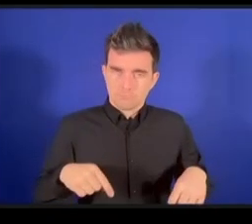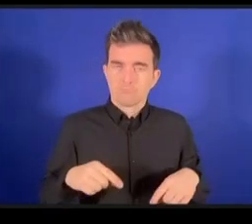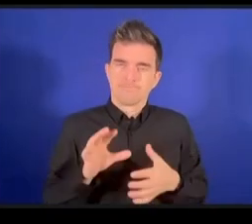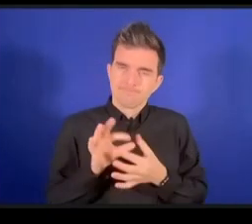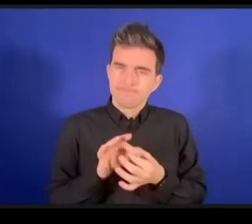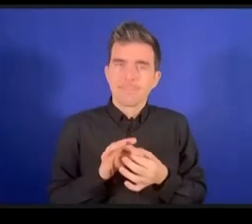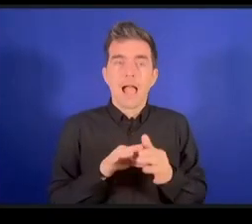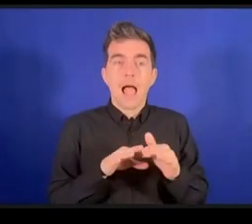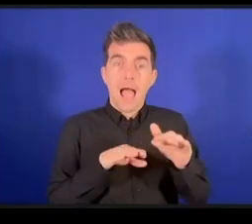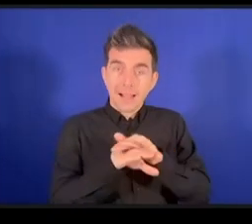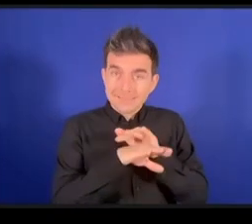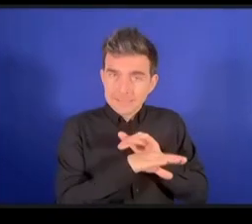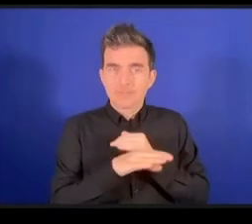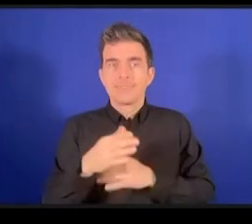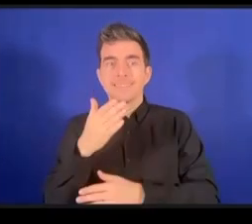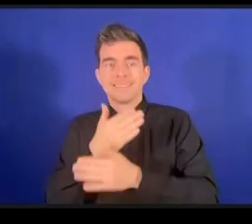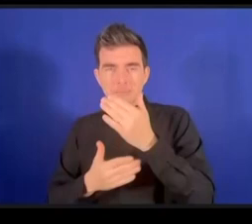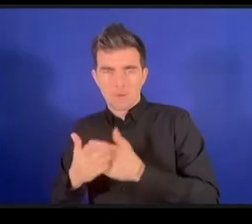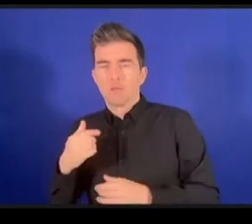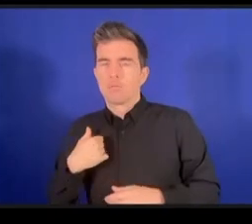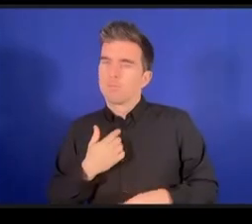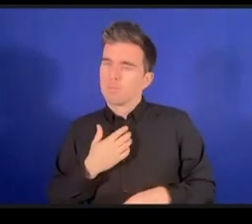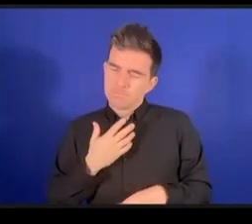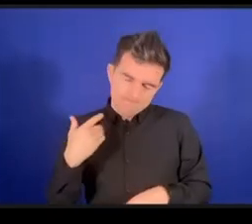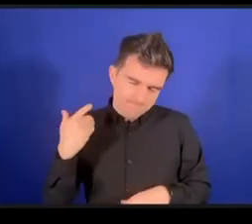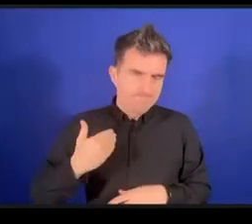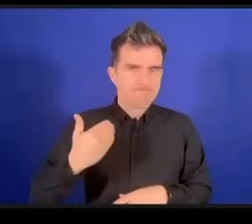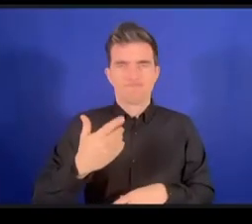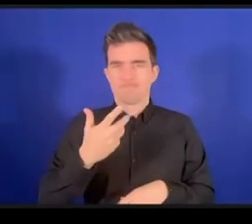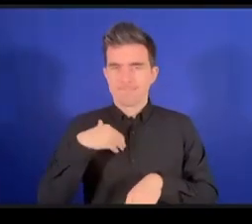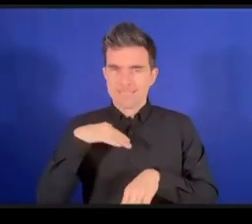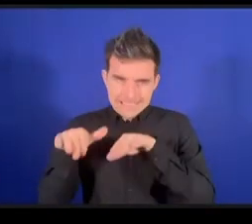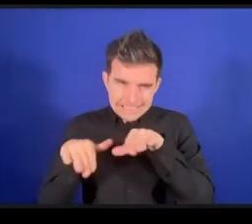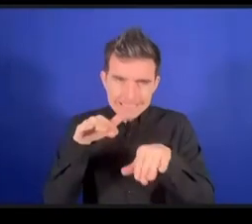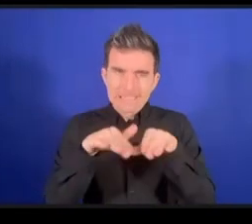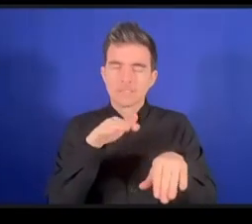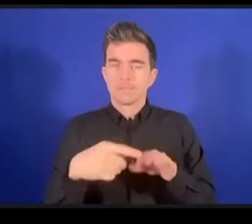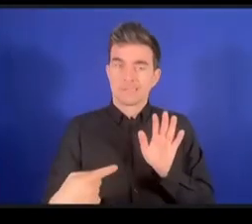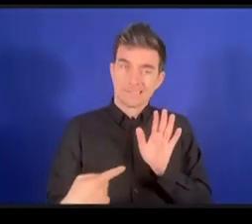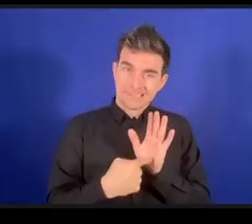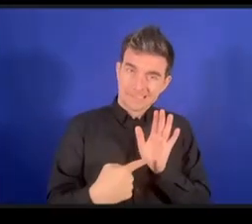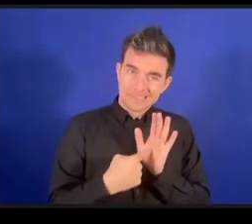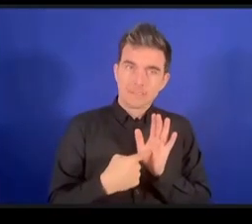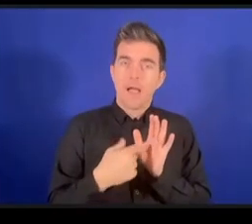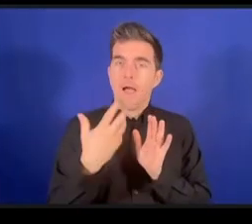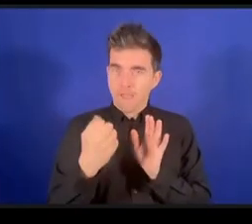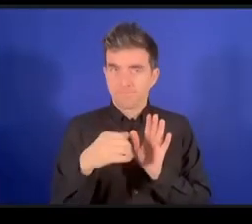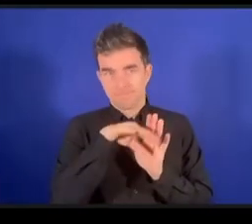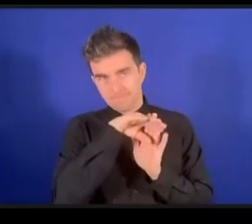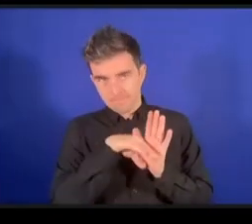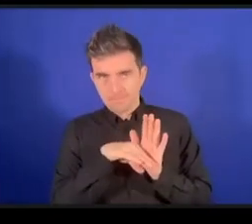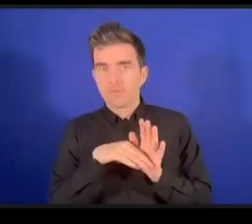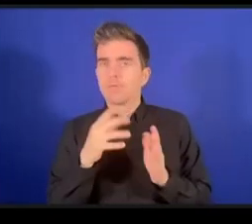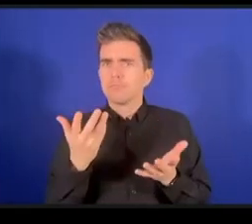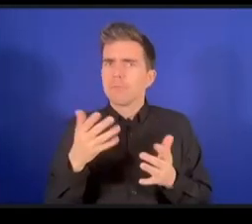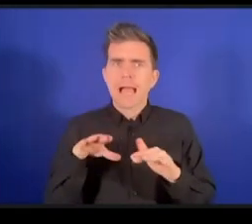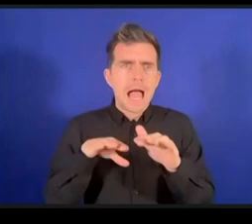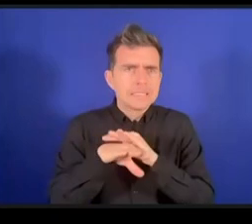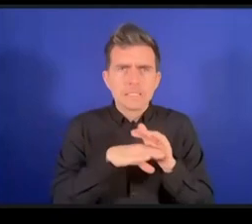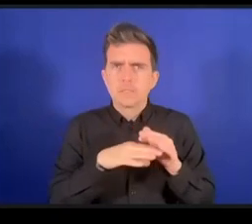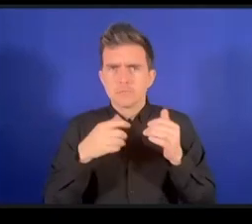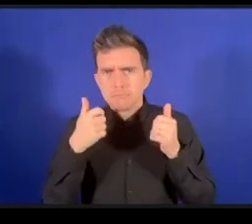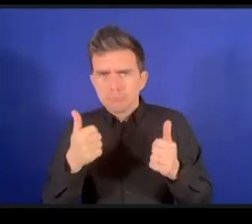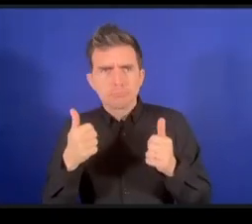content accessibility guidelines. That would be the version 2.1 right now. These are the standards to